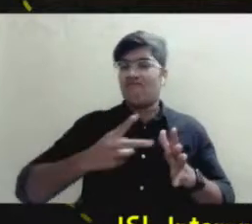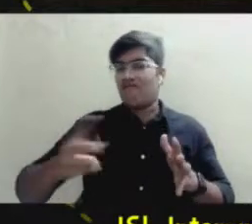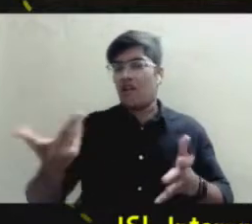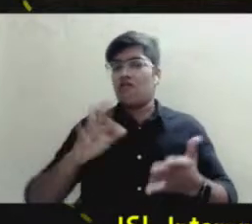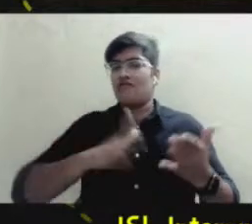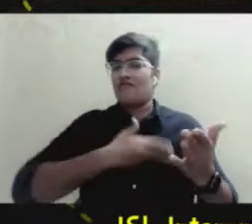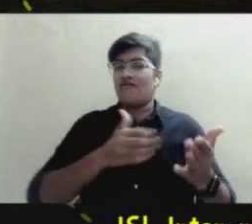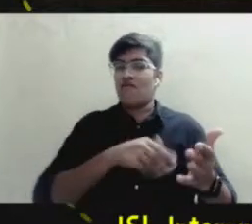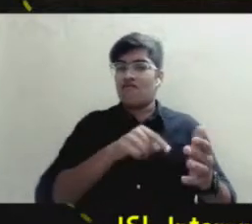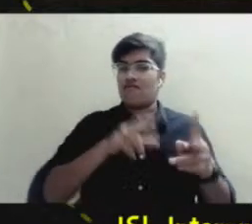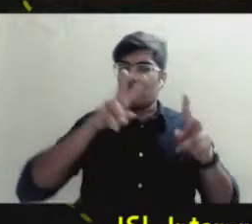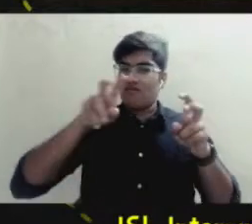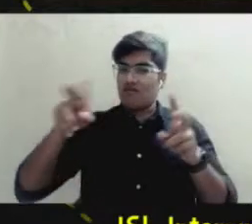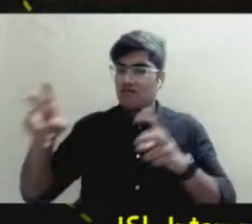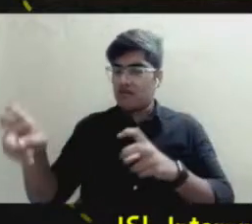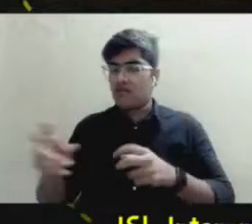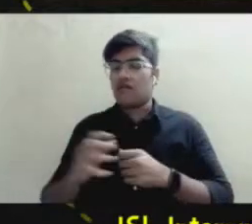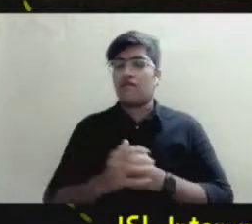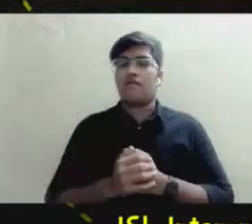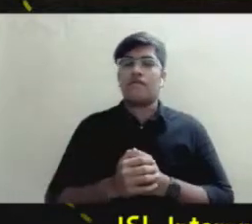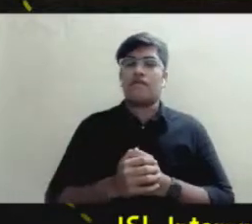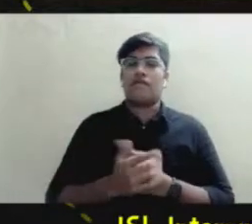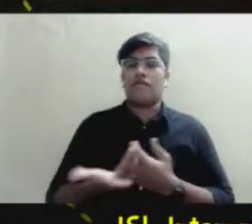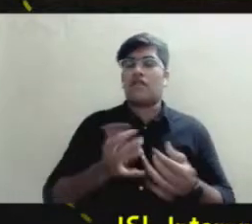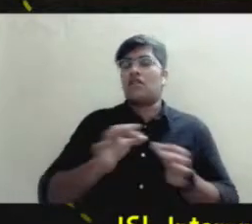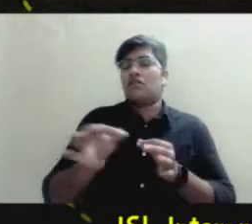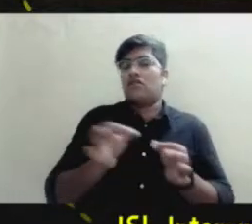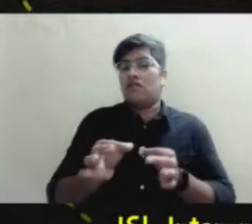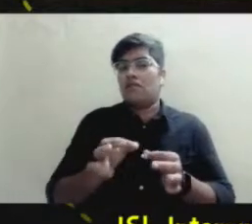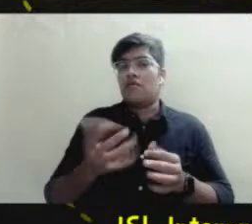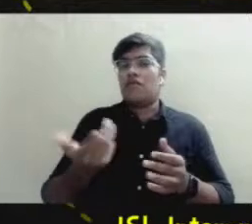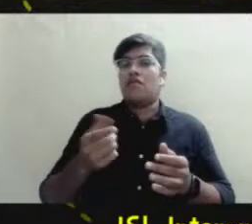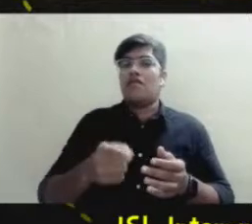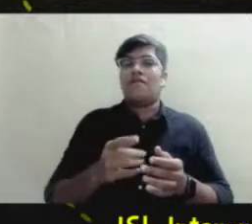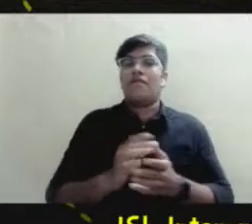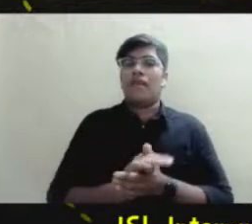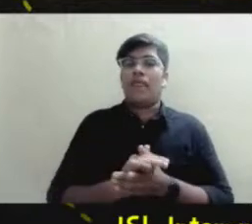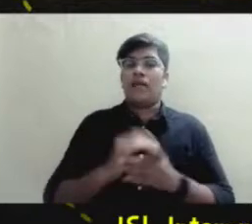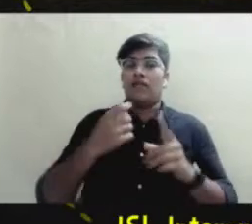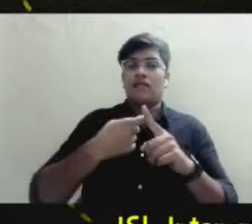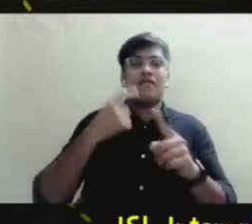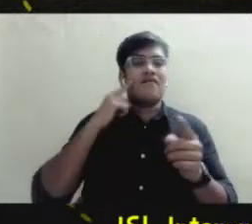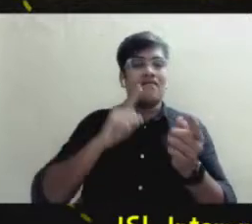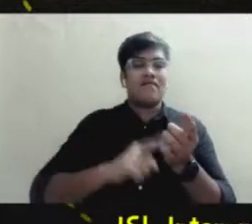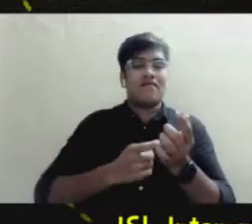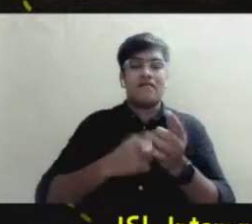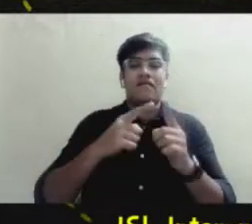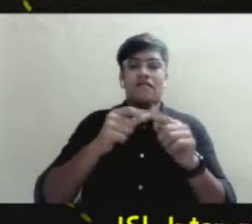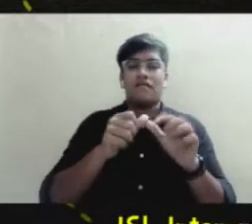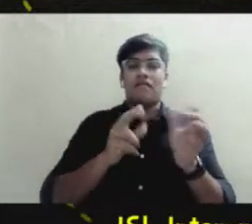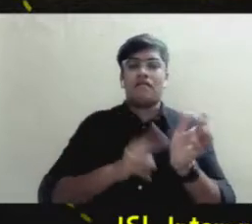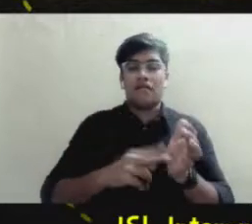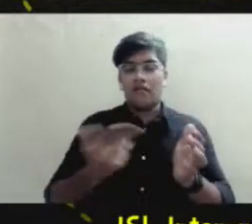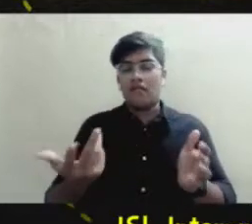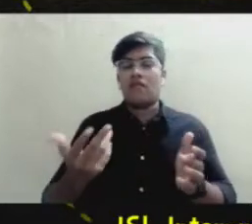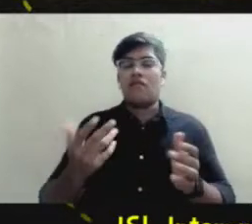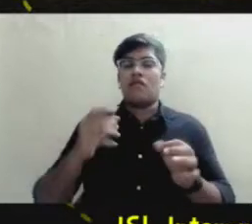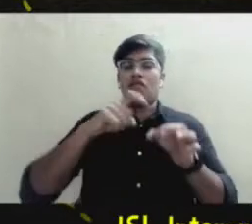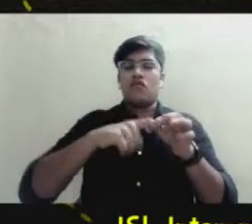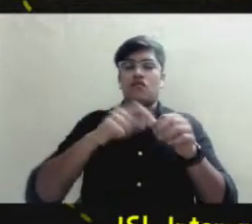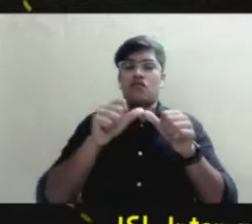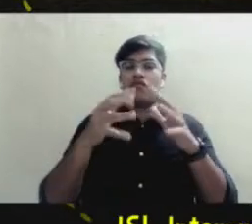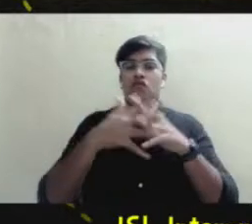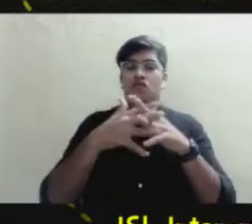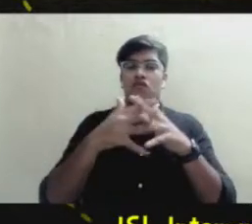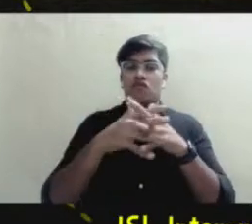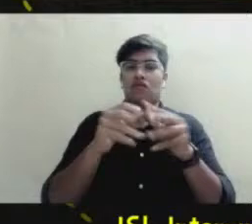also, where, for example, let's say kirtan, or for example kavali, when the